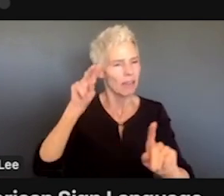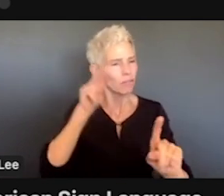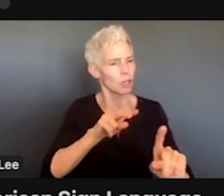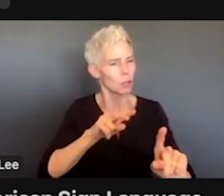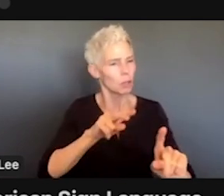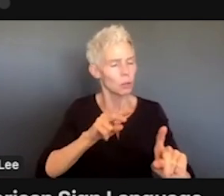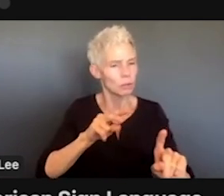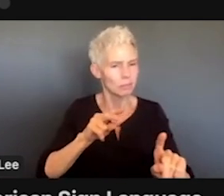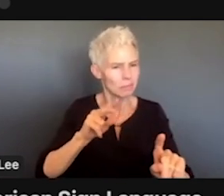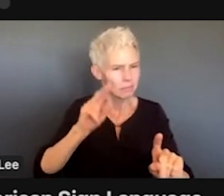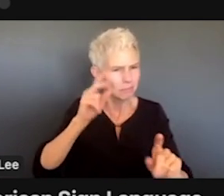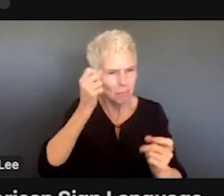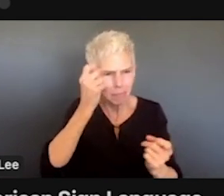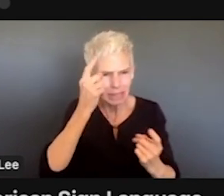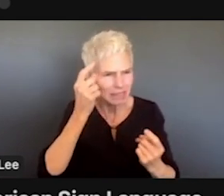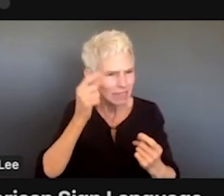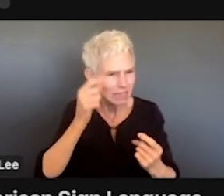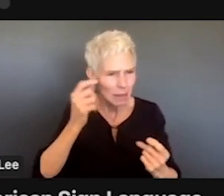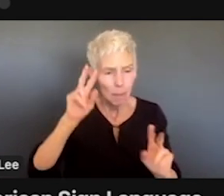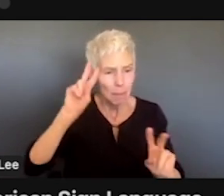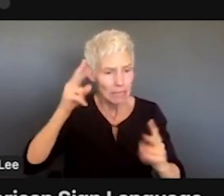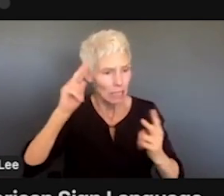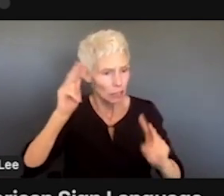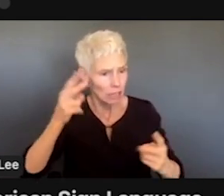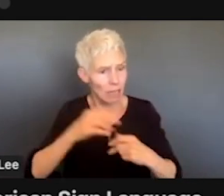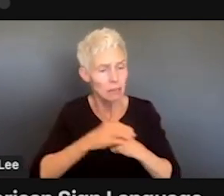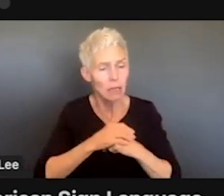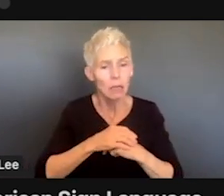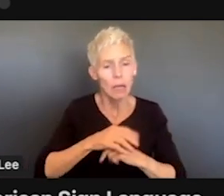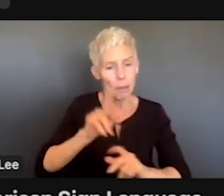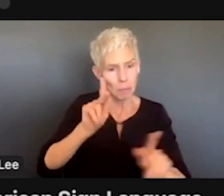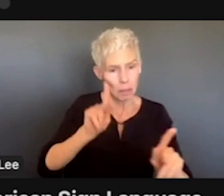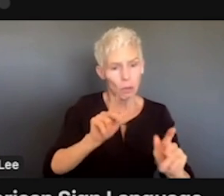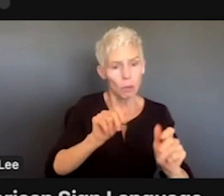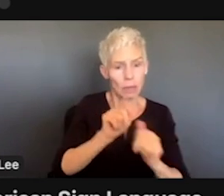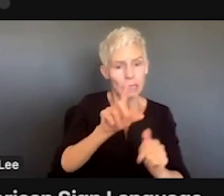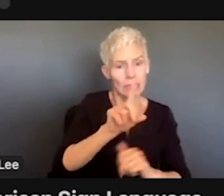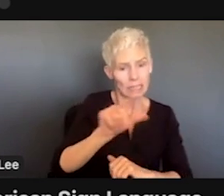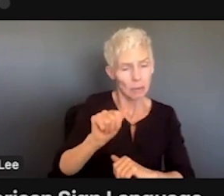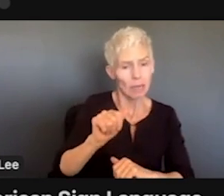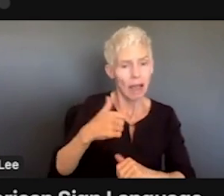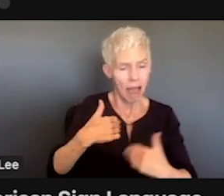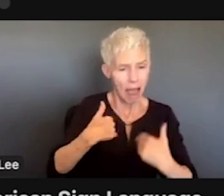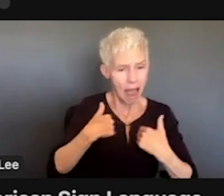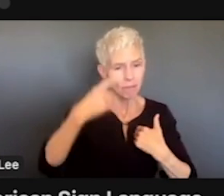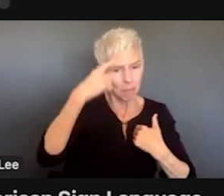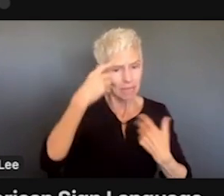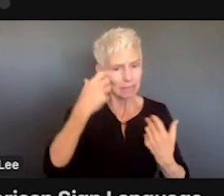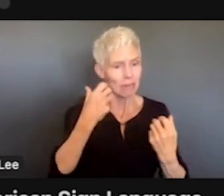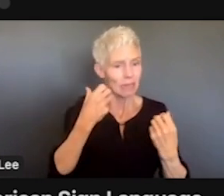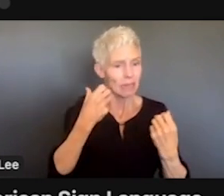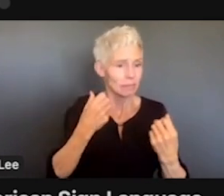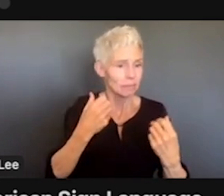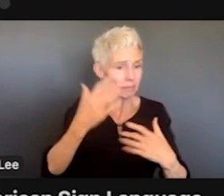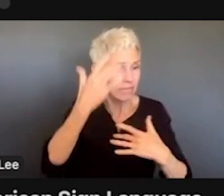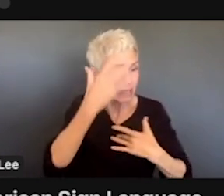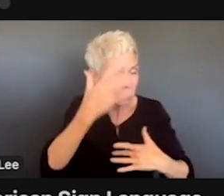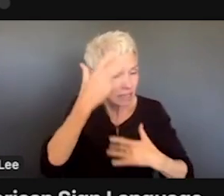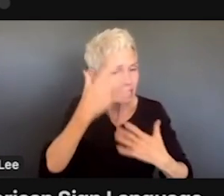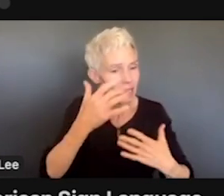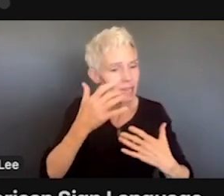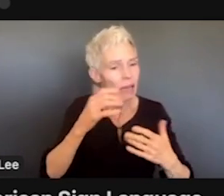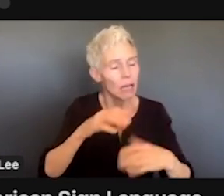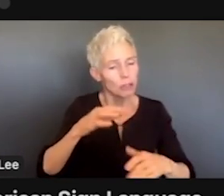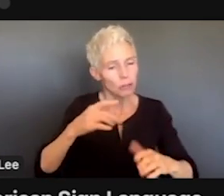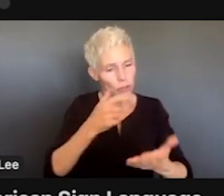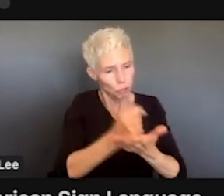do have mental illness. They can benefit from treatment, and evidence-based practice can be adapted. We know